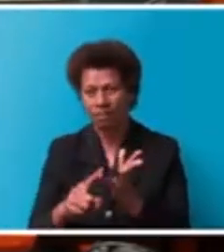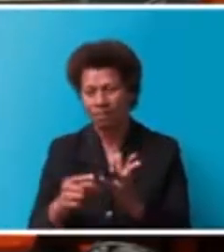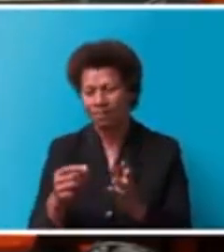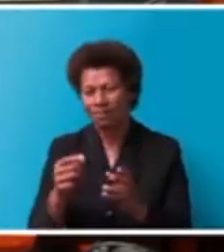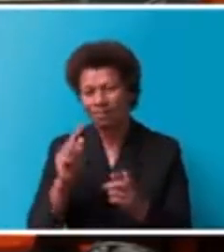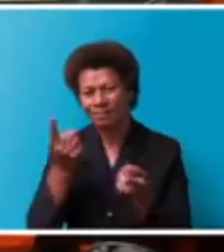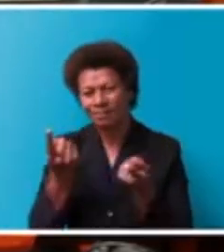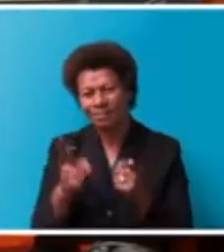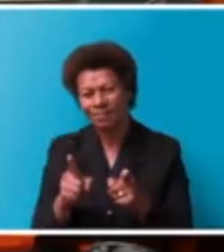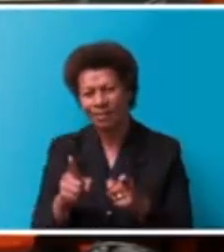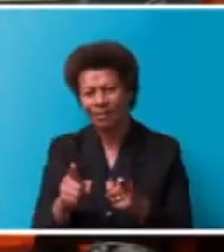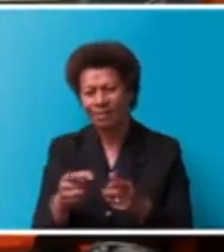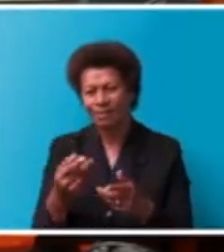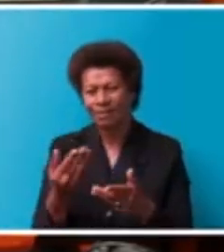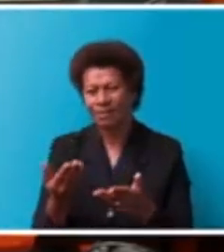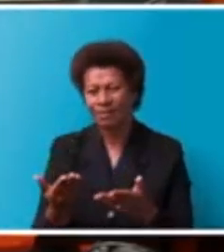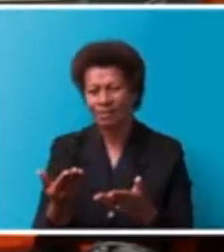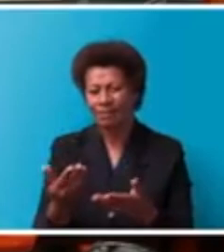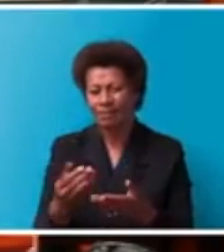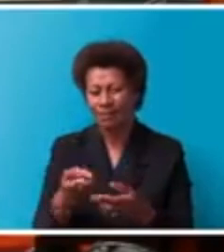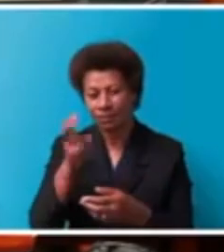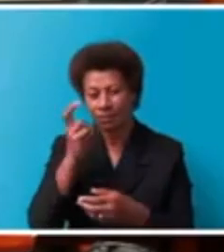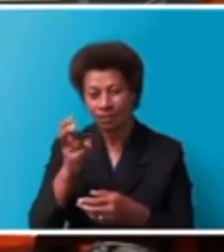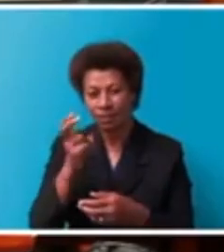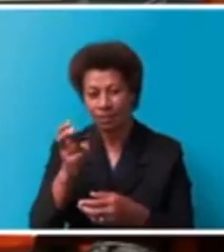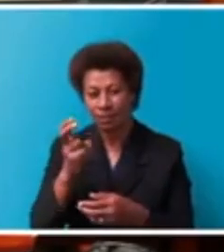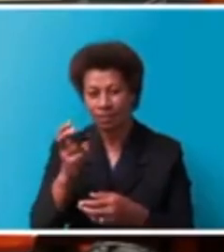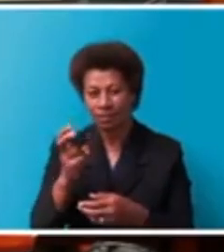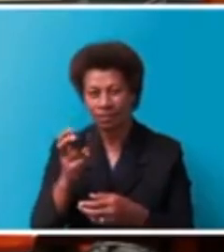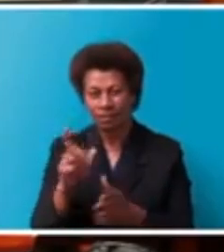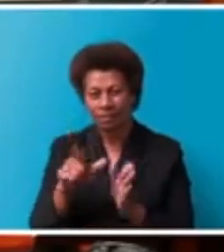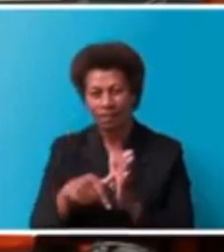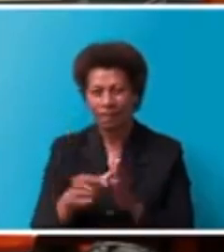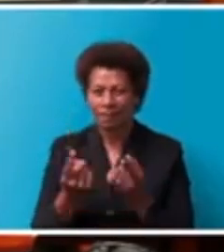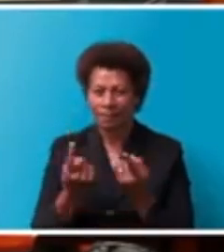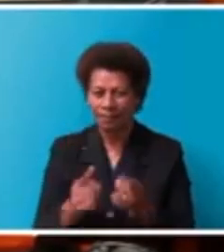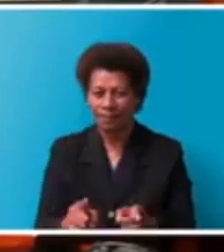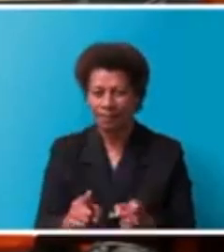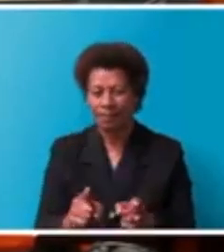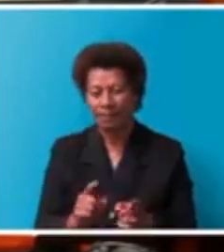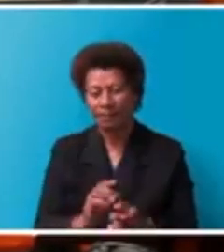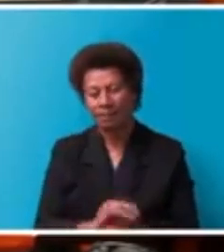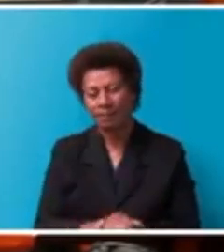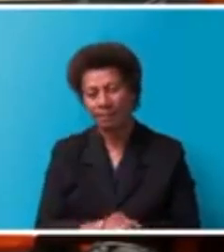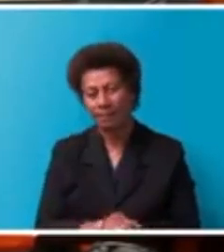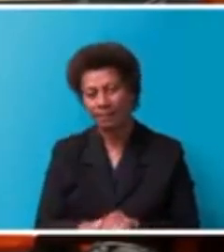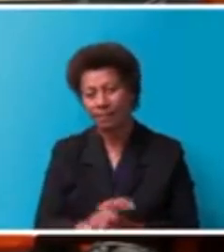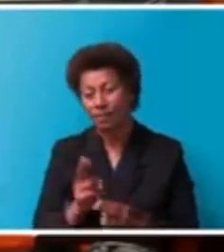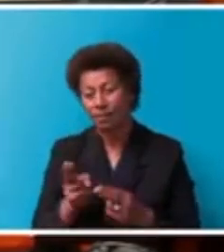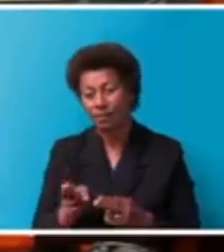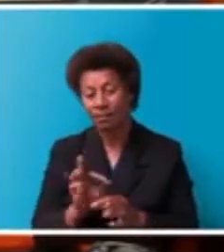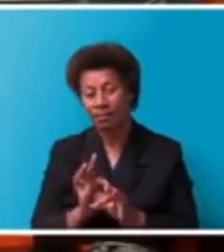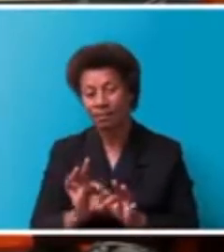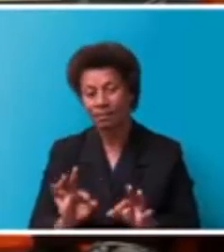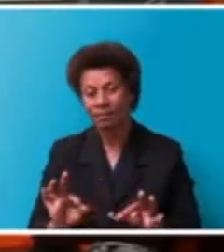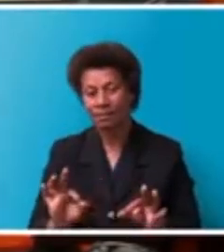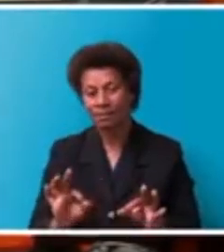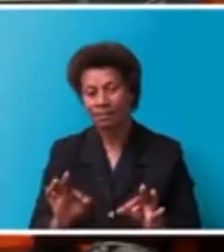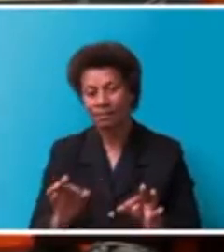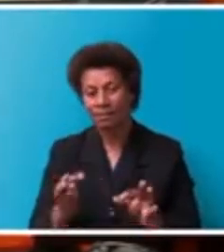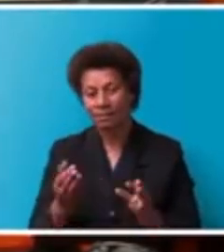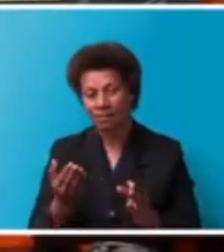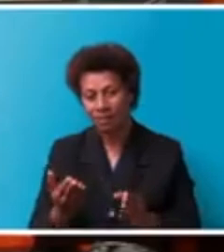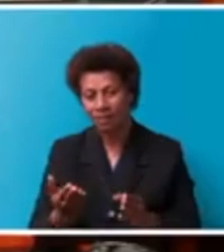an internal training program held in-house. Rest in peace, Saki. Condolence to your